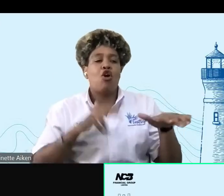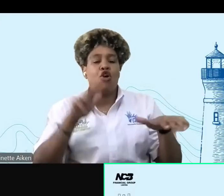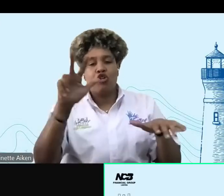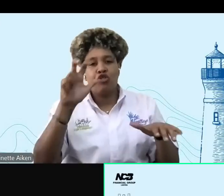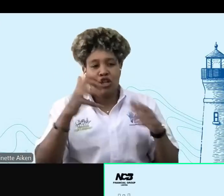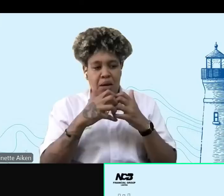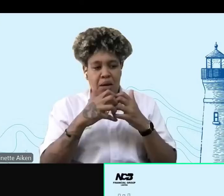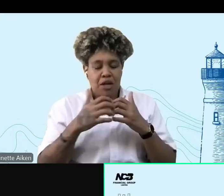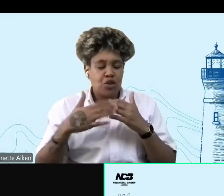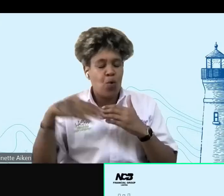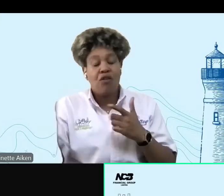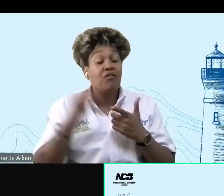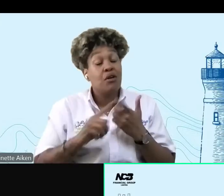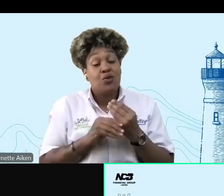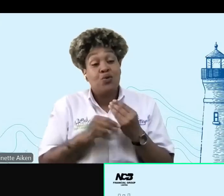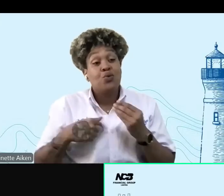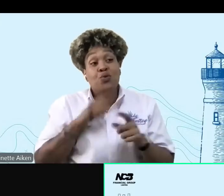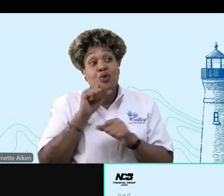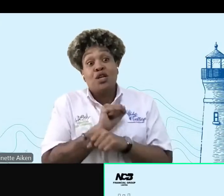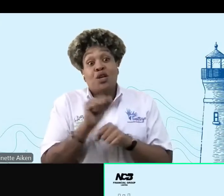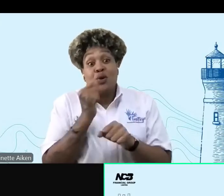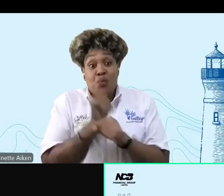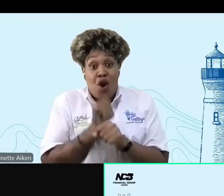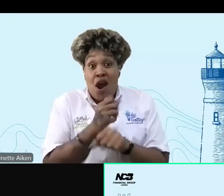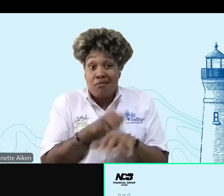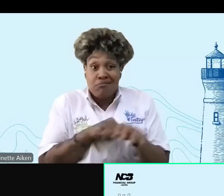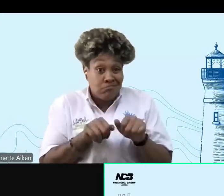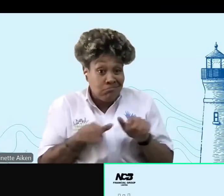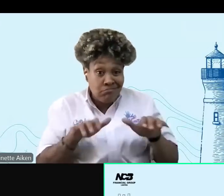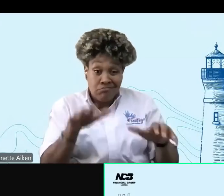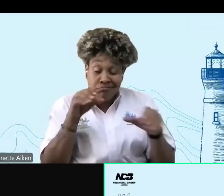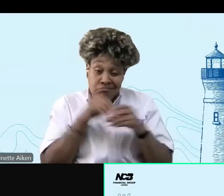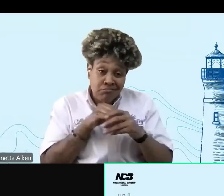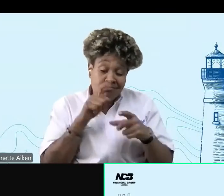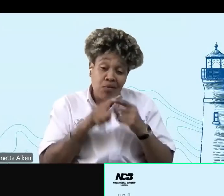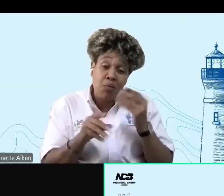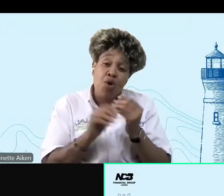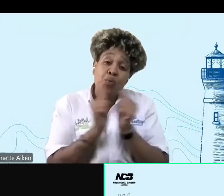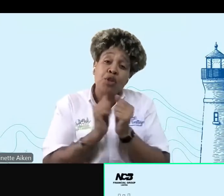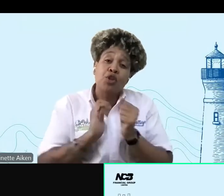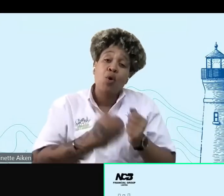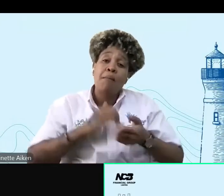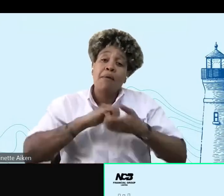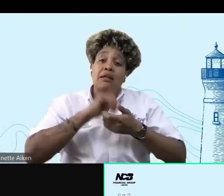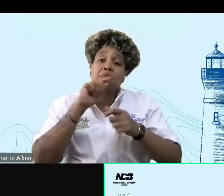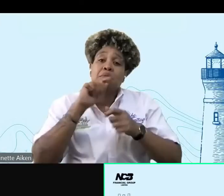machines. So we're really working hard internally as well as with our partners